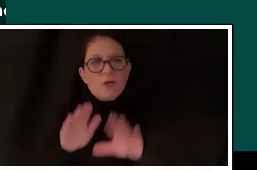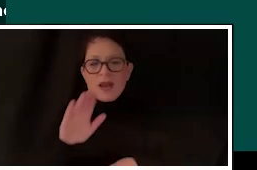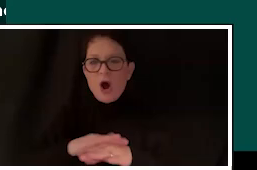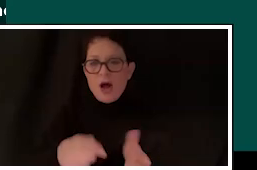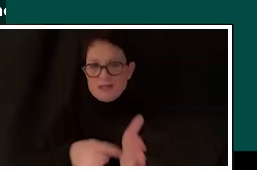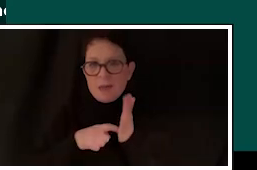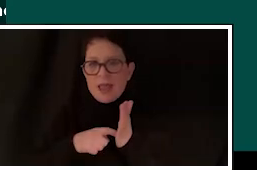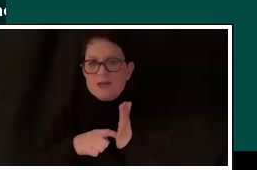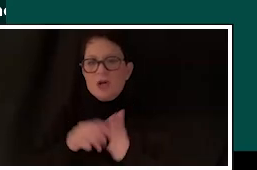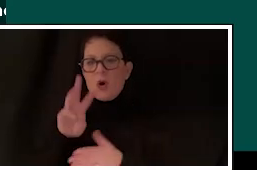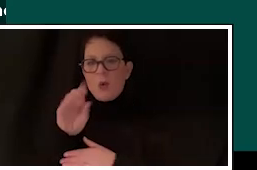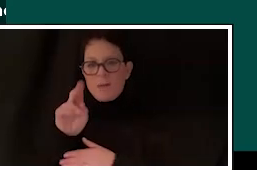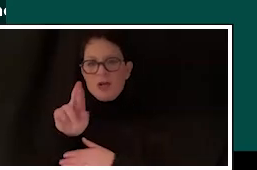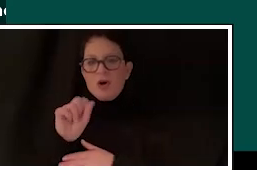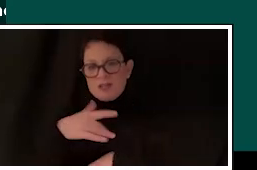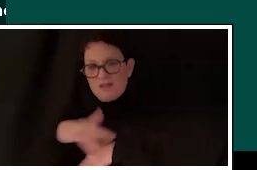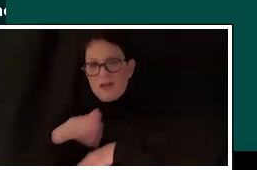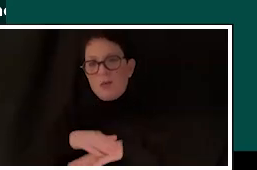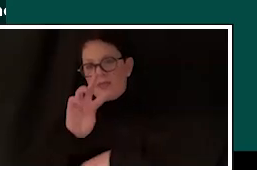on-demand webinars that we have available.